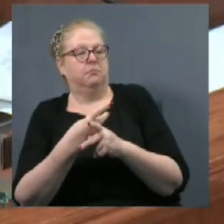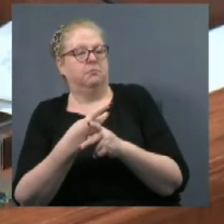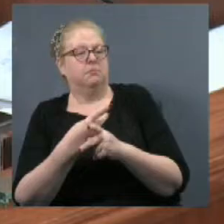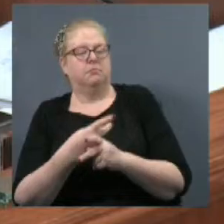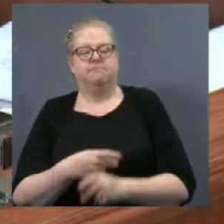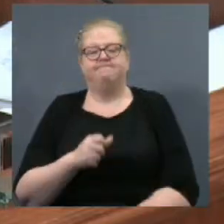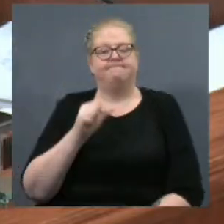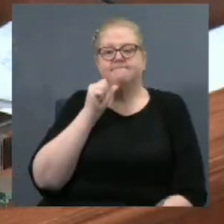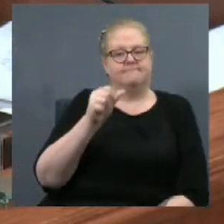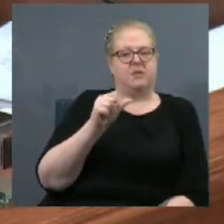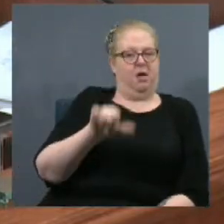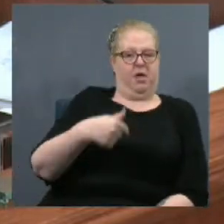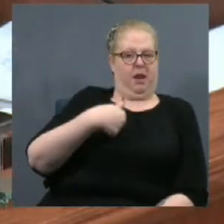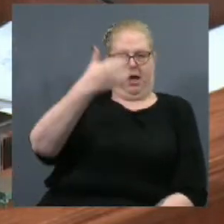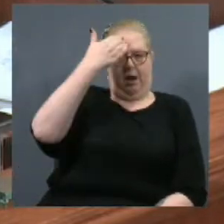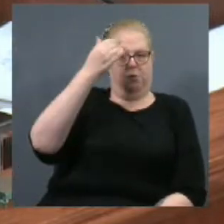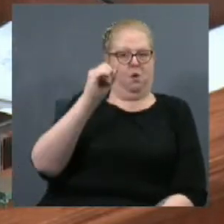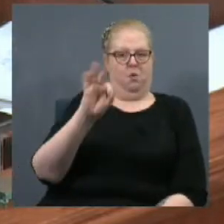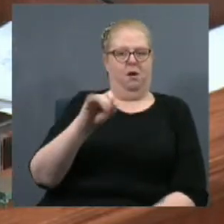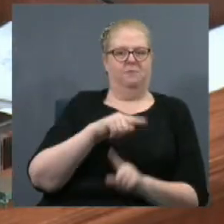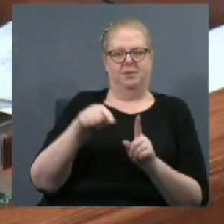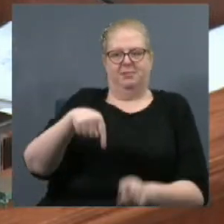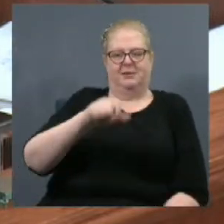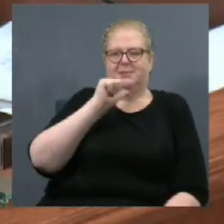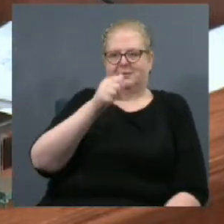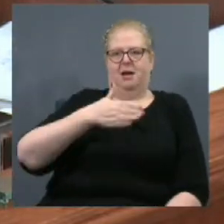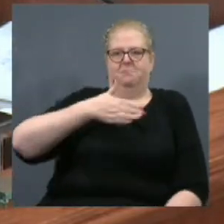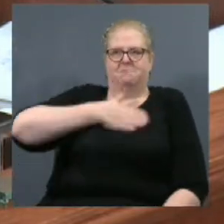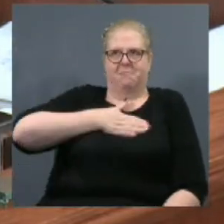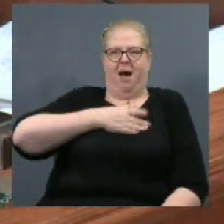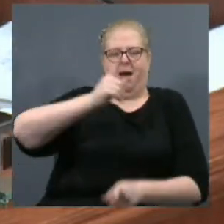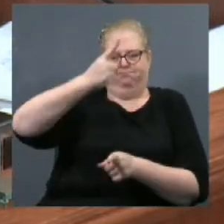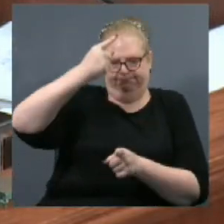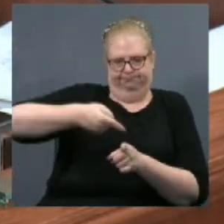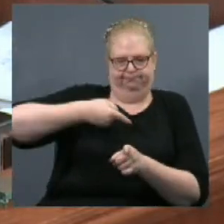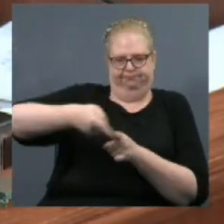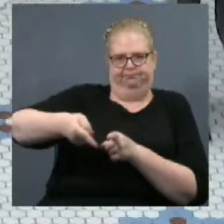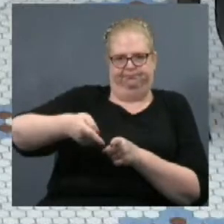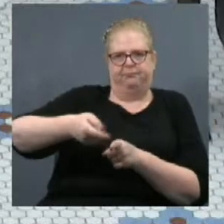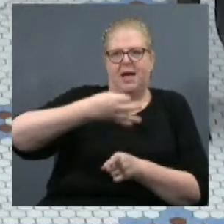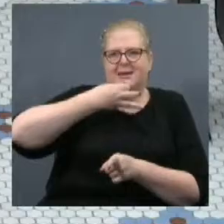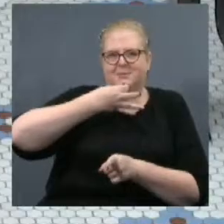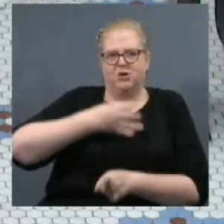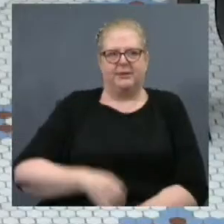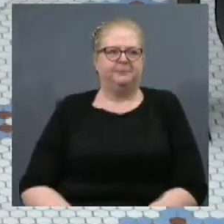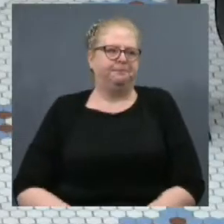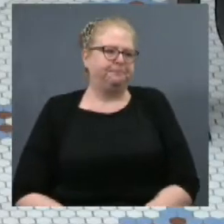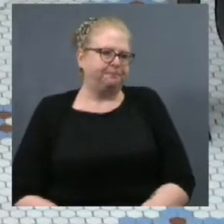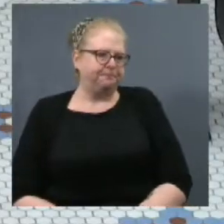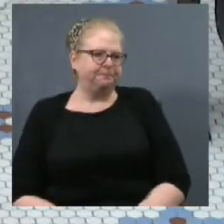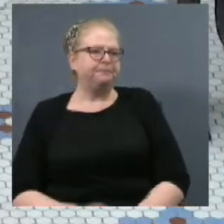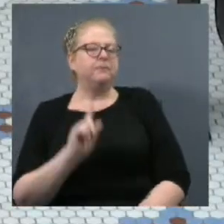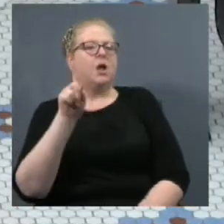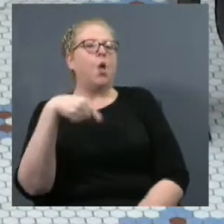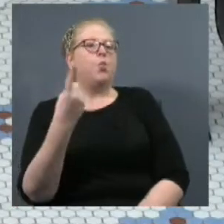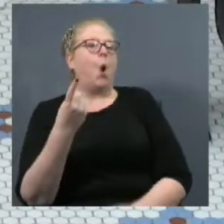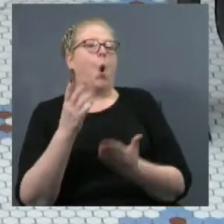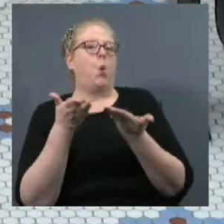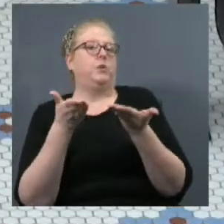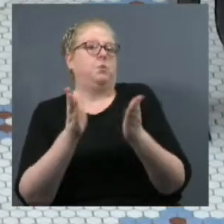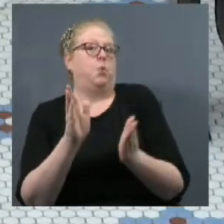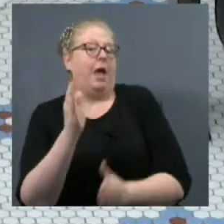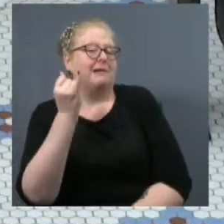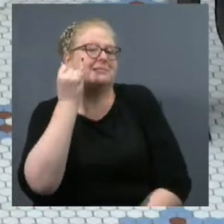But this is not my area of expertise. So the only way, as he mentioned, would be if they paid